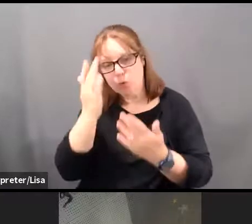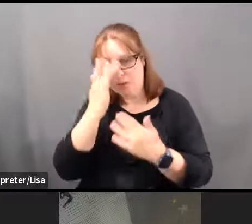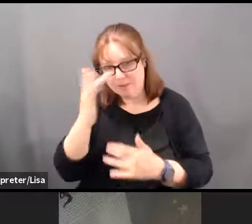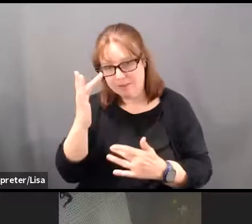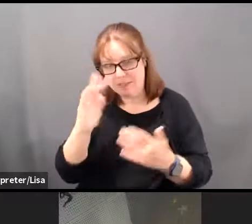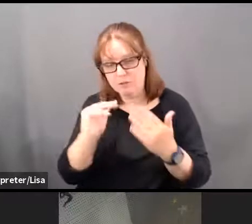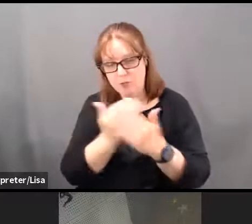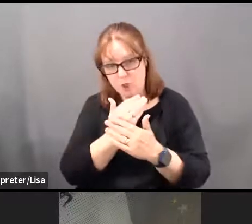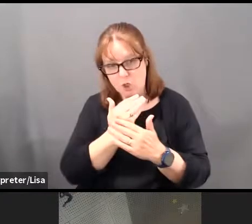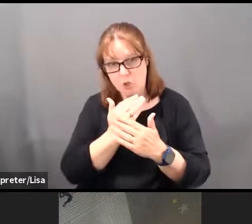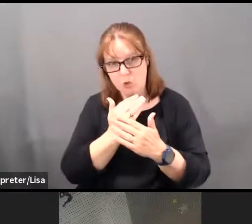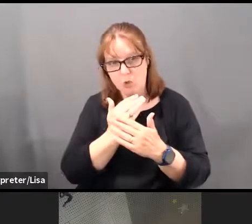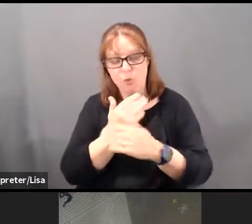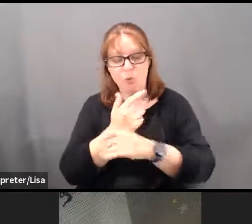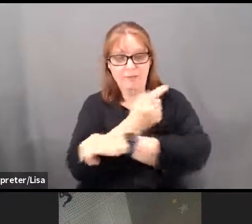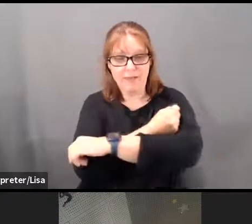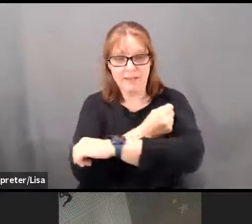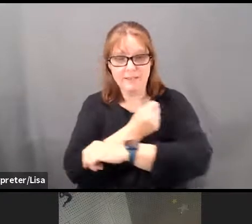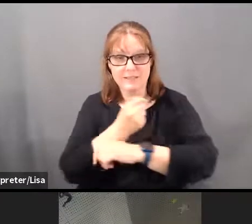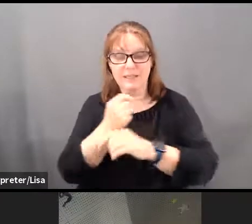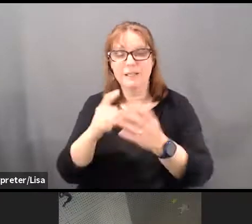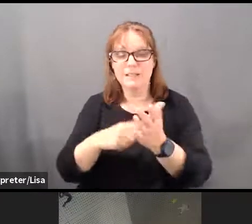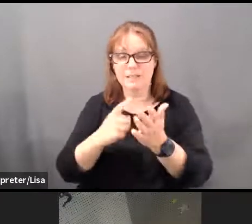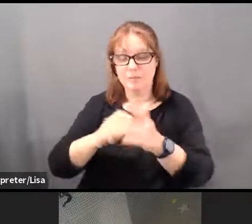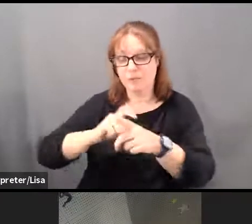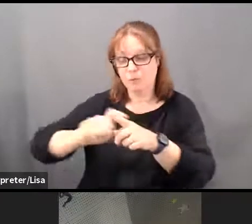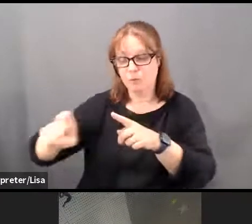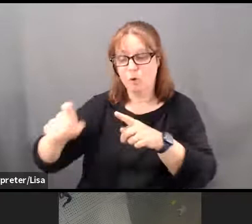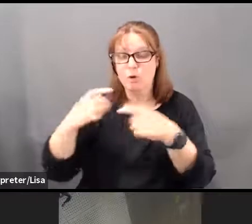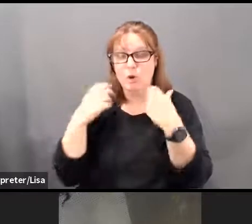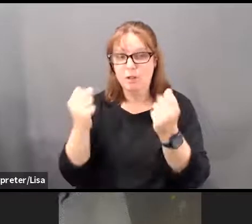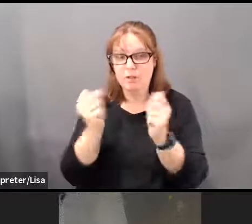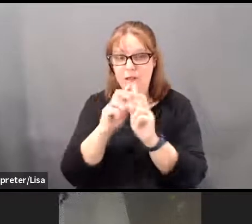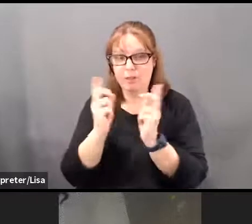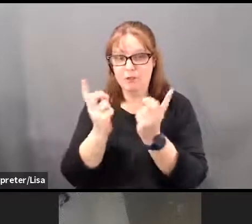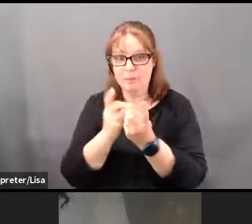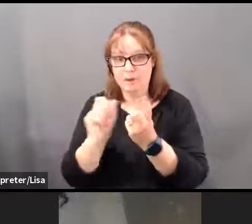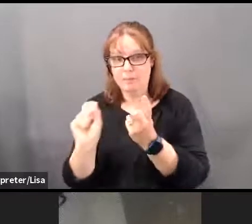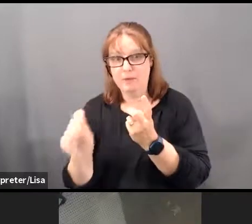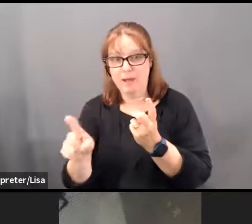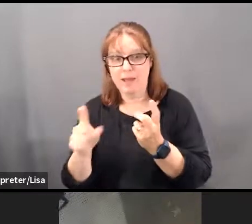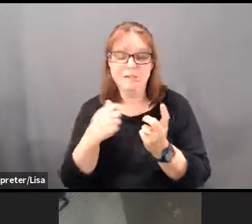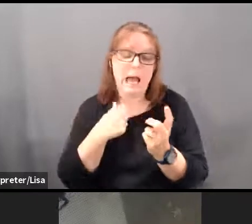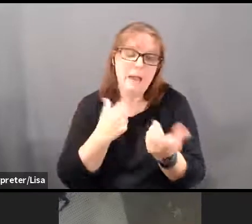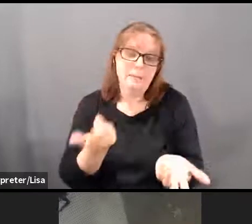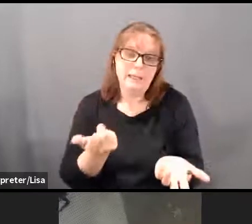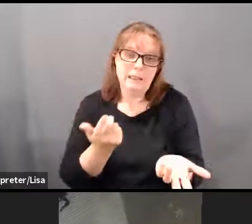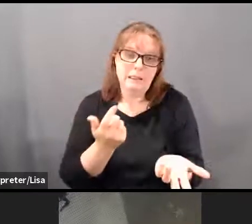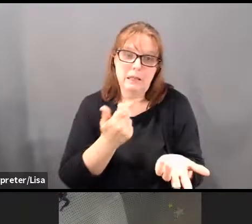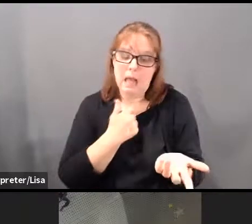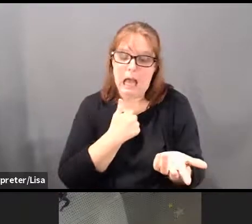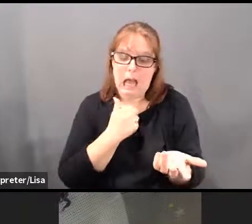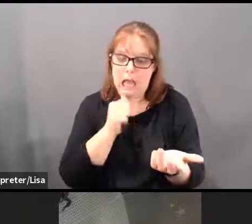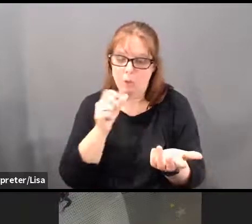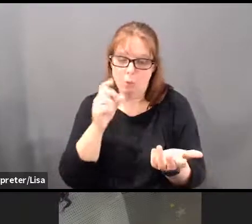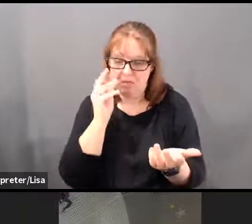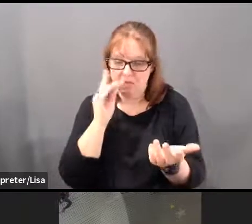So sometimes they actually call the health department to say, what do you think we should do? So that's why I just tell you, I'd go ahead and get the vaccine. I sure would. I wouldn't think twice